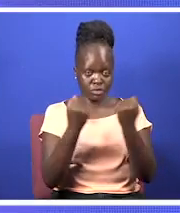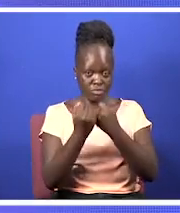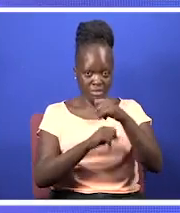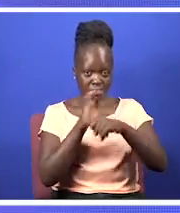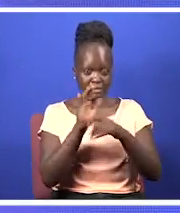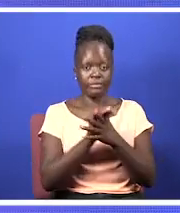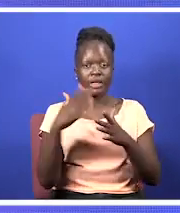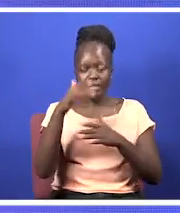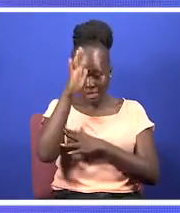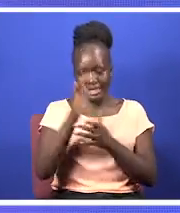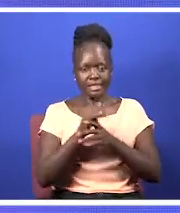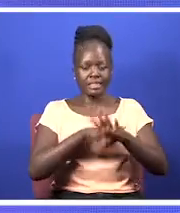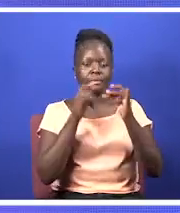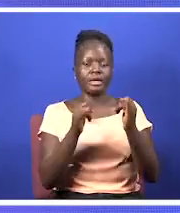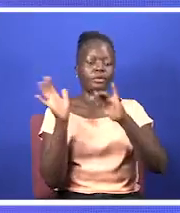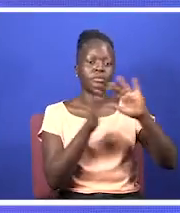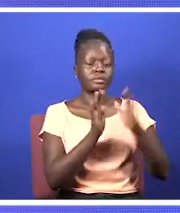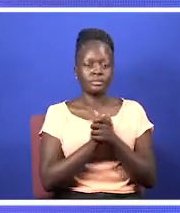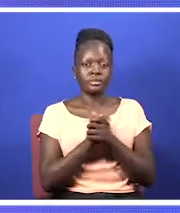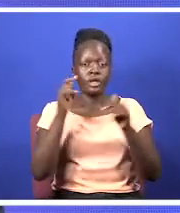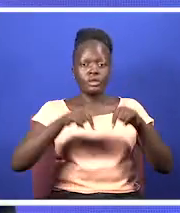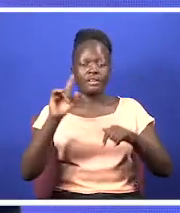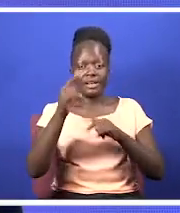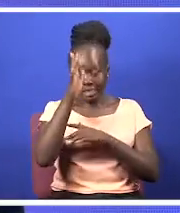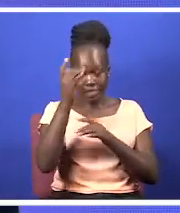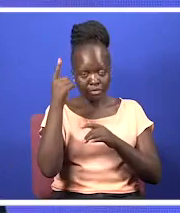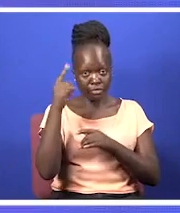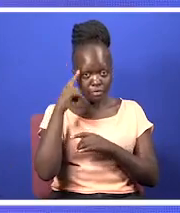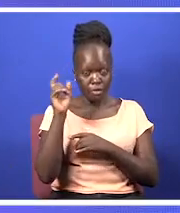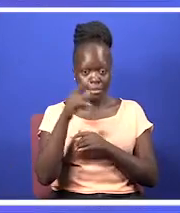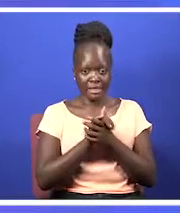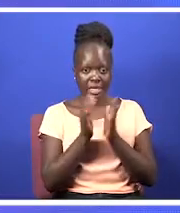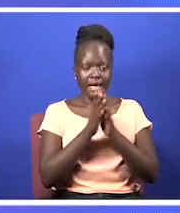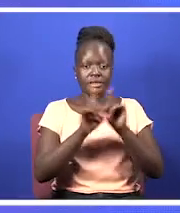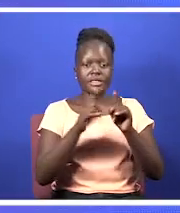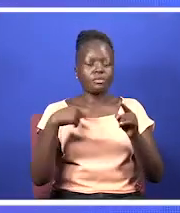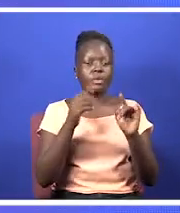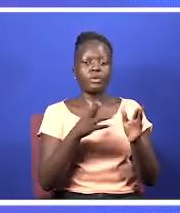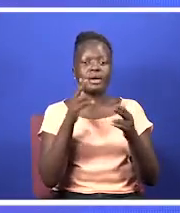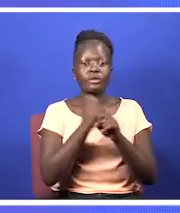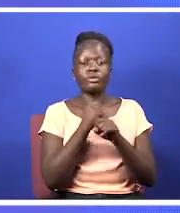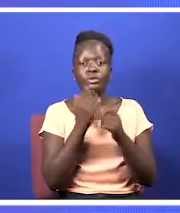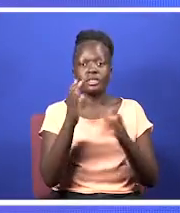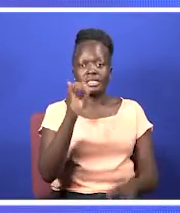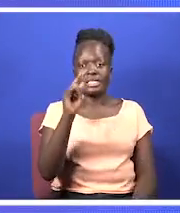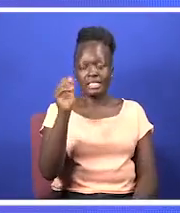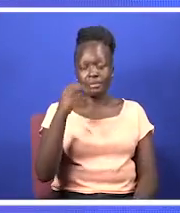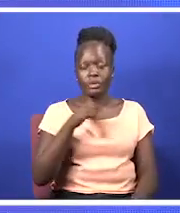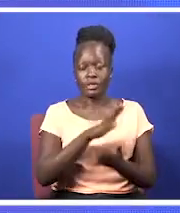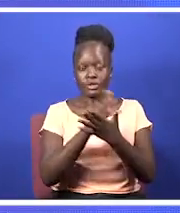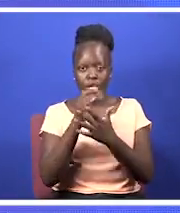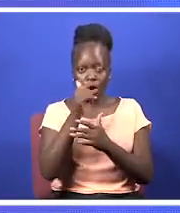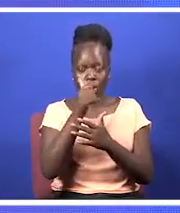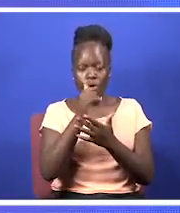Sunday at this local time. Today is also the first Sunday of the month, and as we normally do at CITAM, we will share Holy